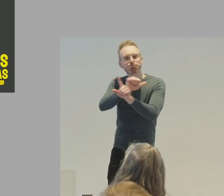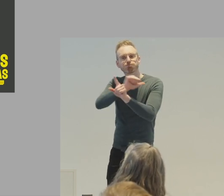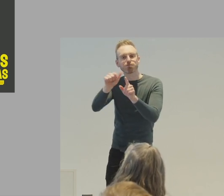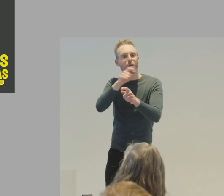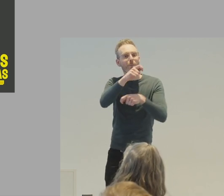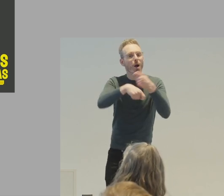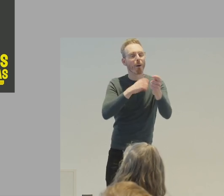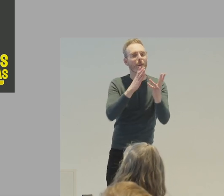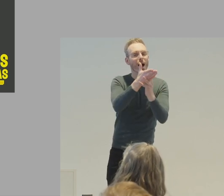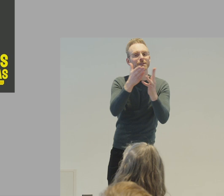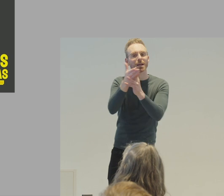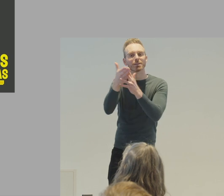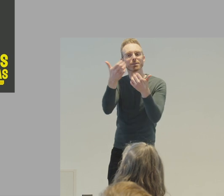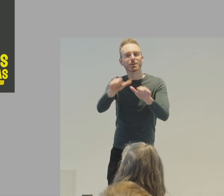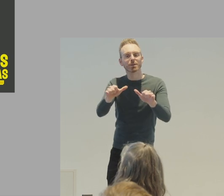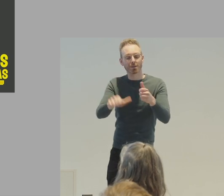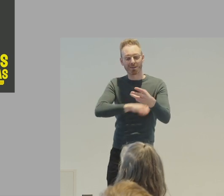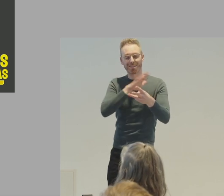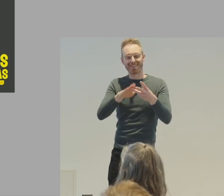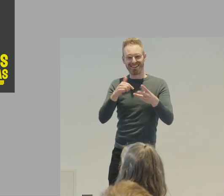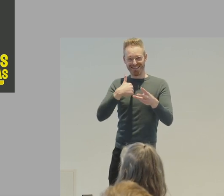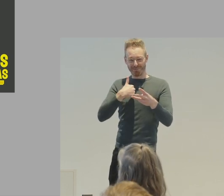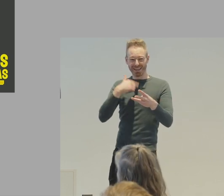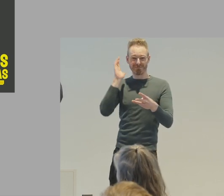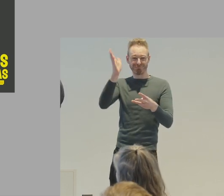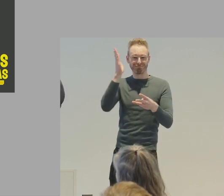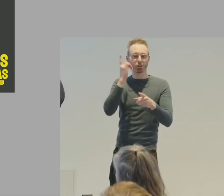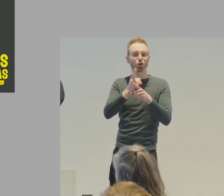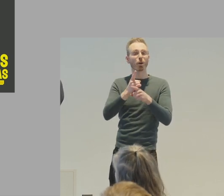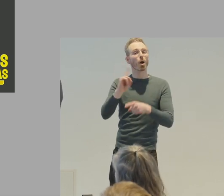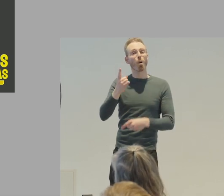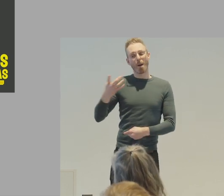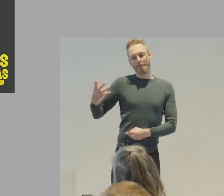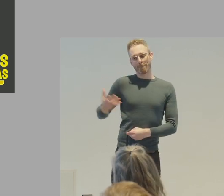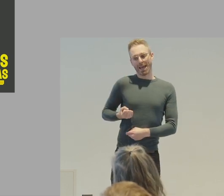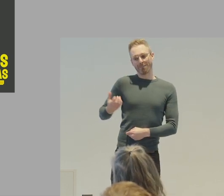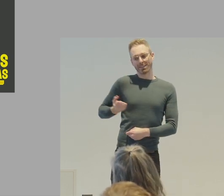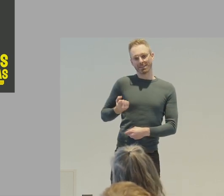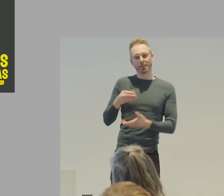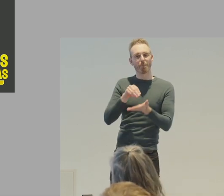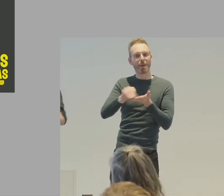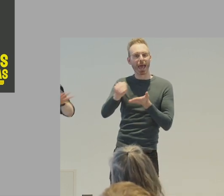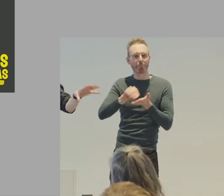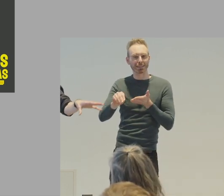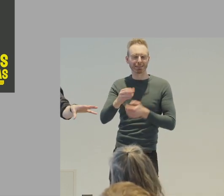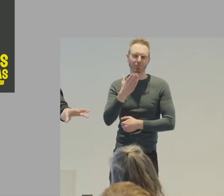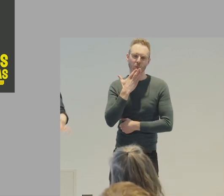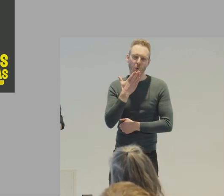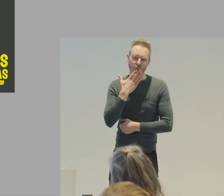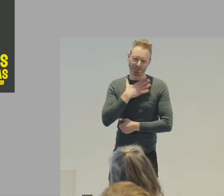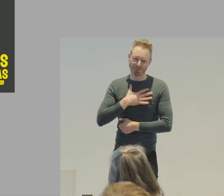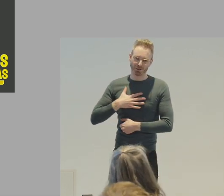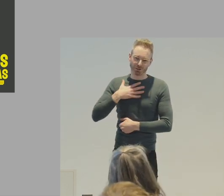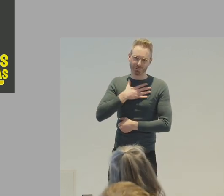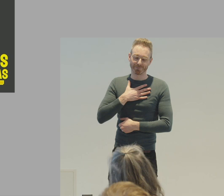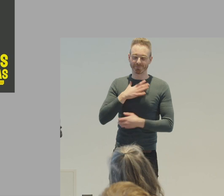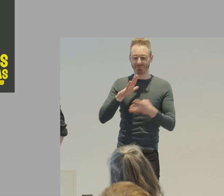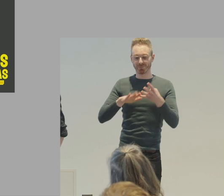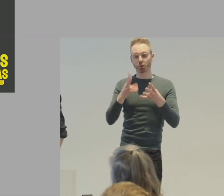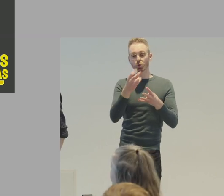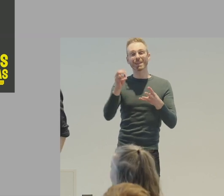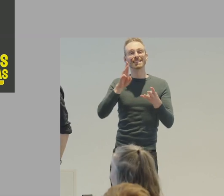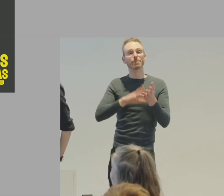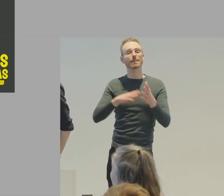payments and benefits, I'm afraid. It'll be super exciting. Then we will have a break for about 20 minutes, refreshments outside.